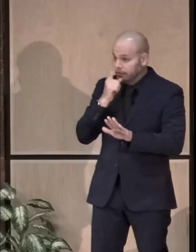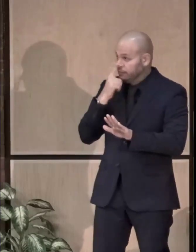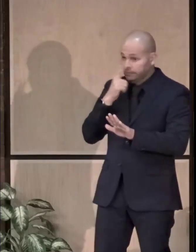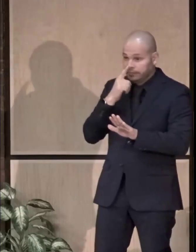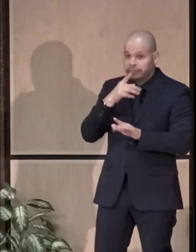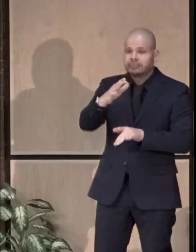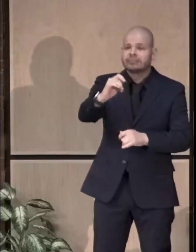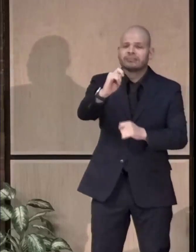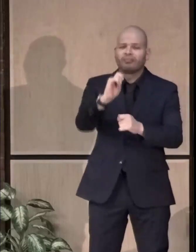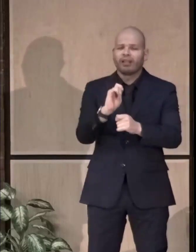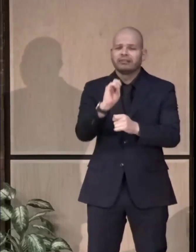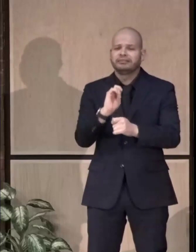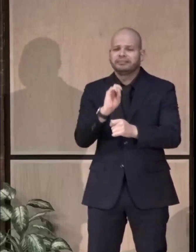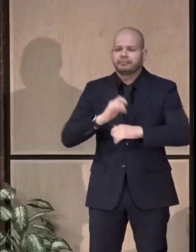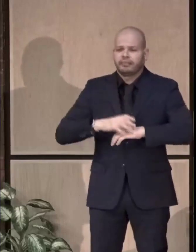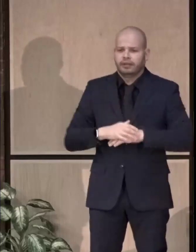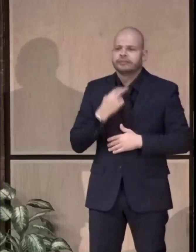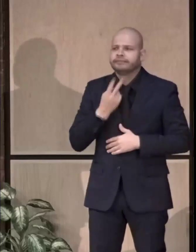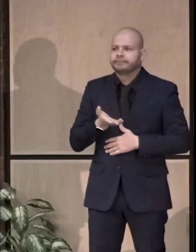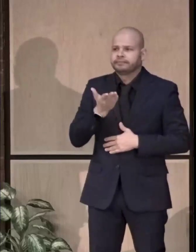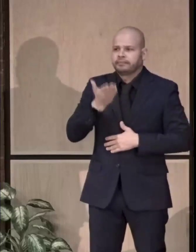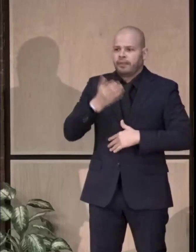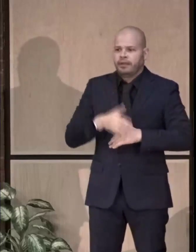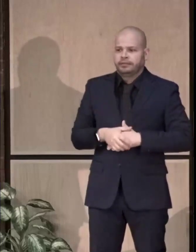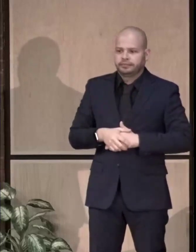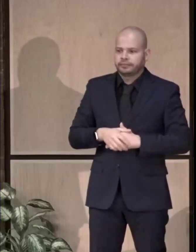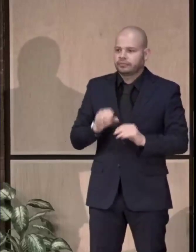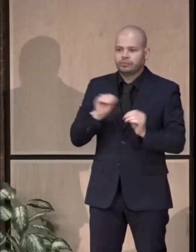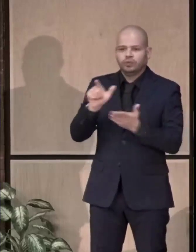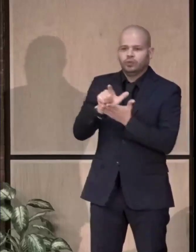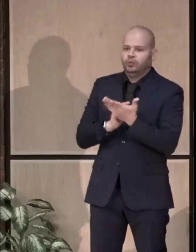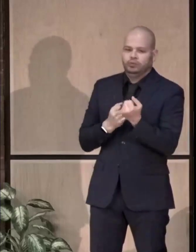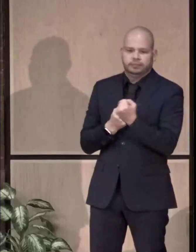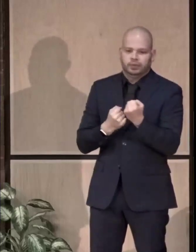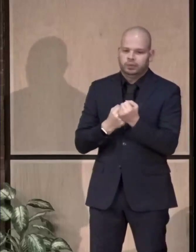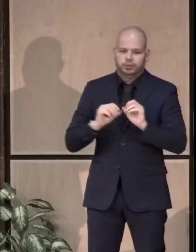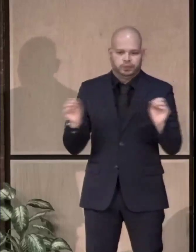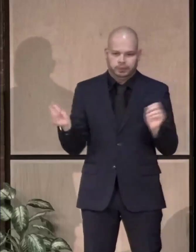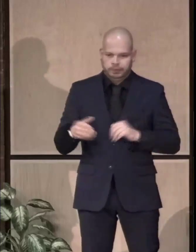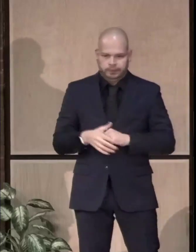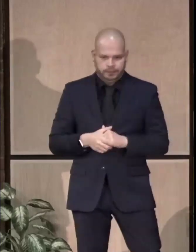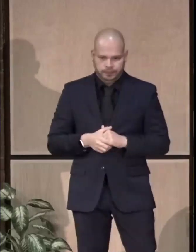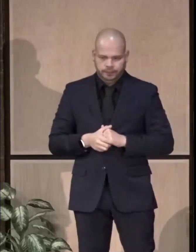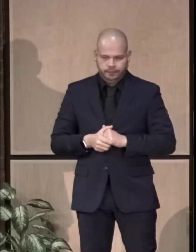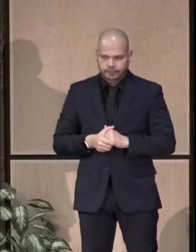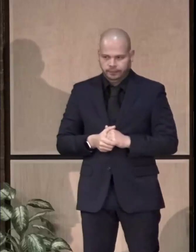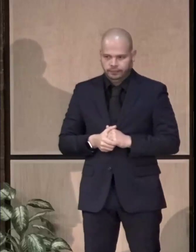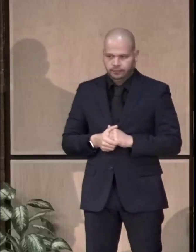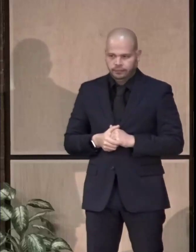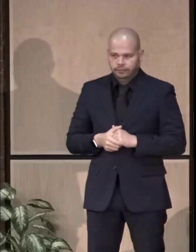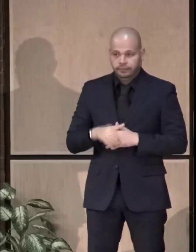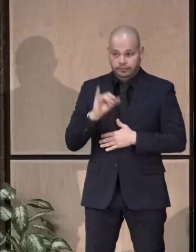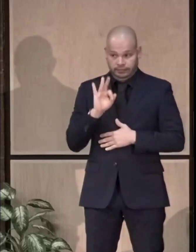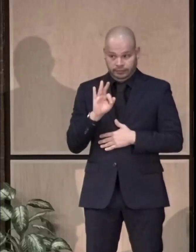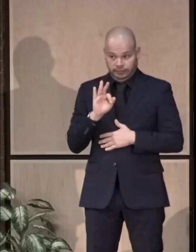you? Okay. I am not represented today. Again, if you don't understand one of my questions,